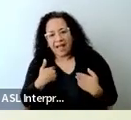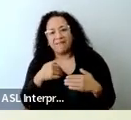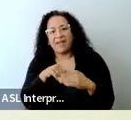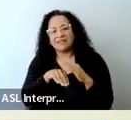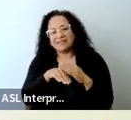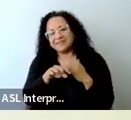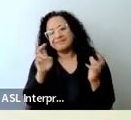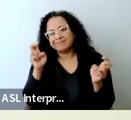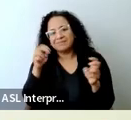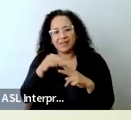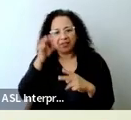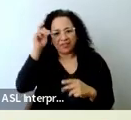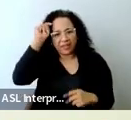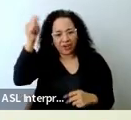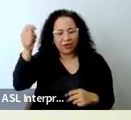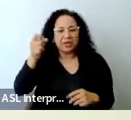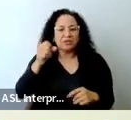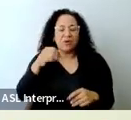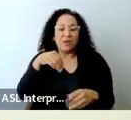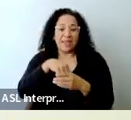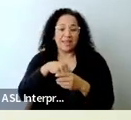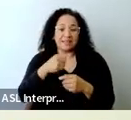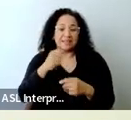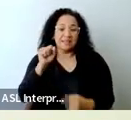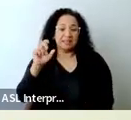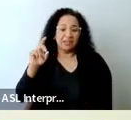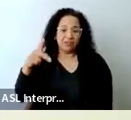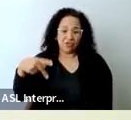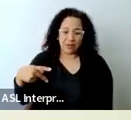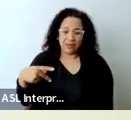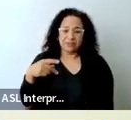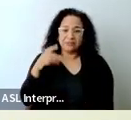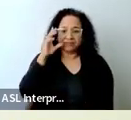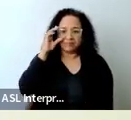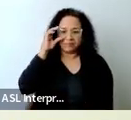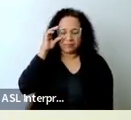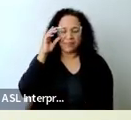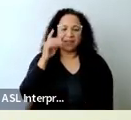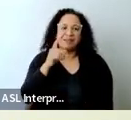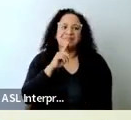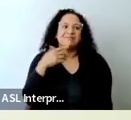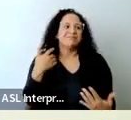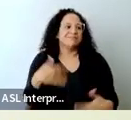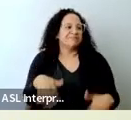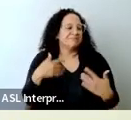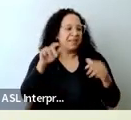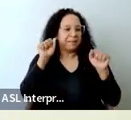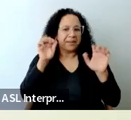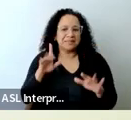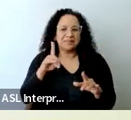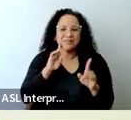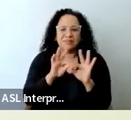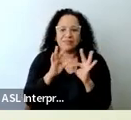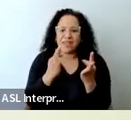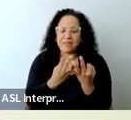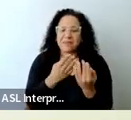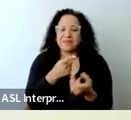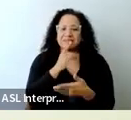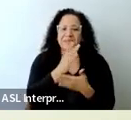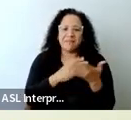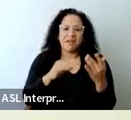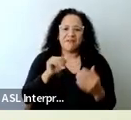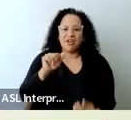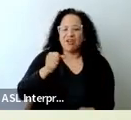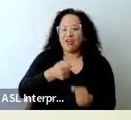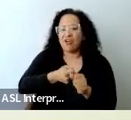theory. So in self-determination, it's been absolutely amazing for the family. He's part of an